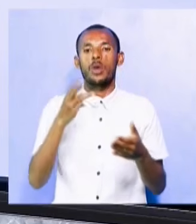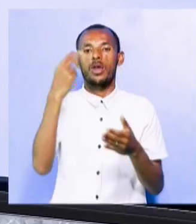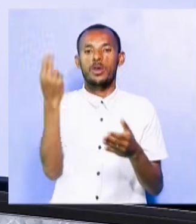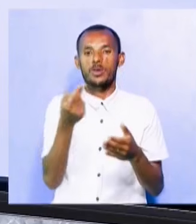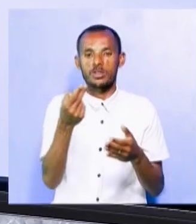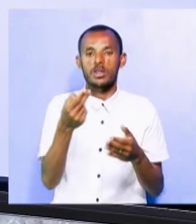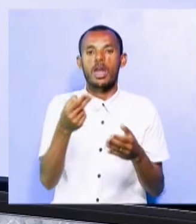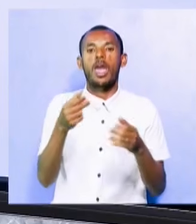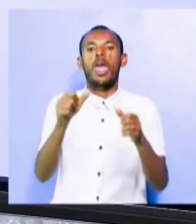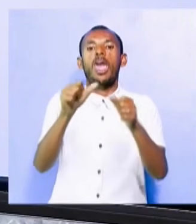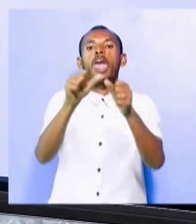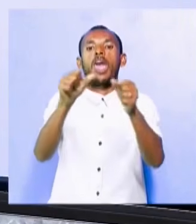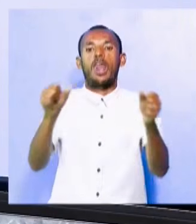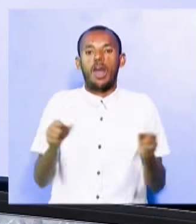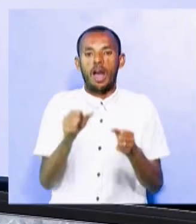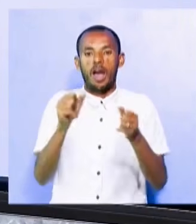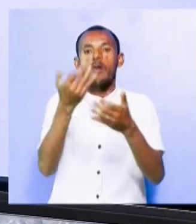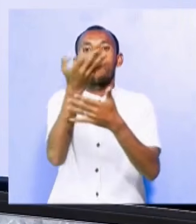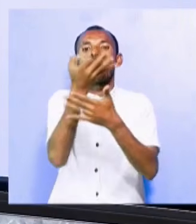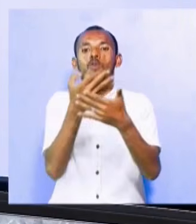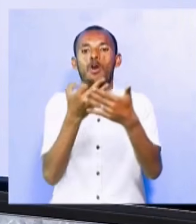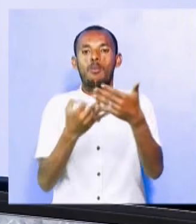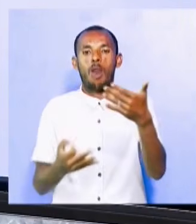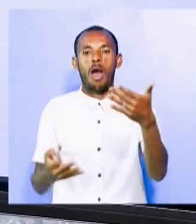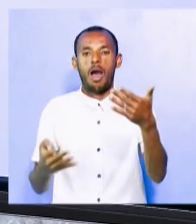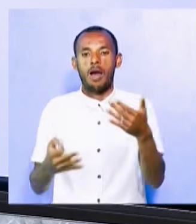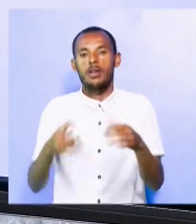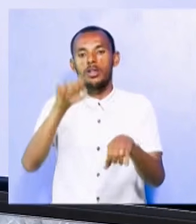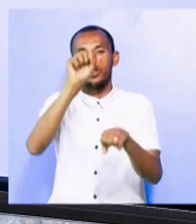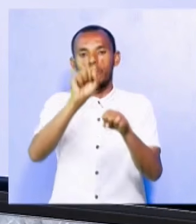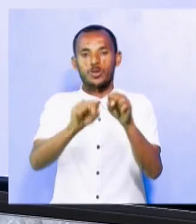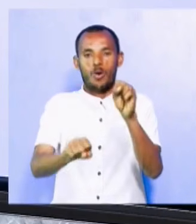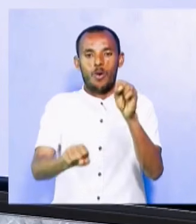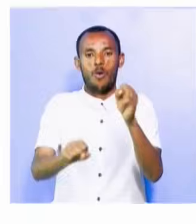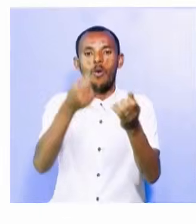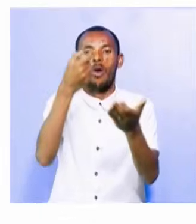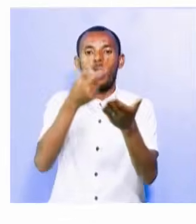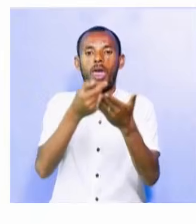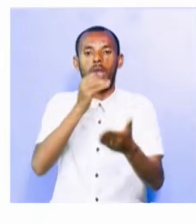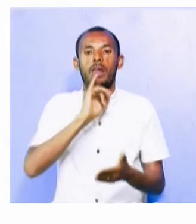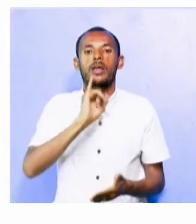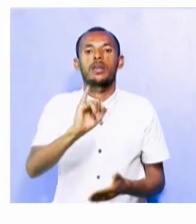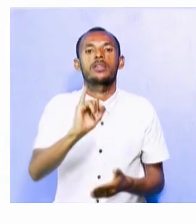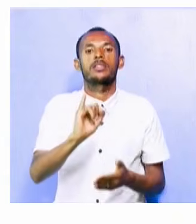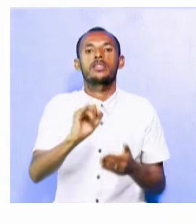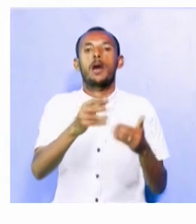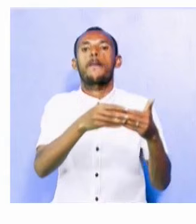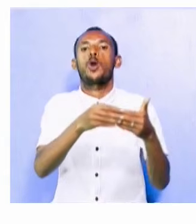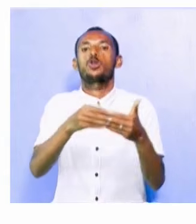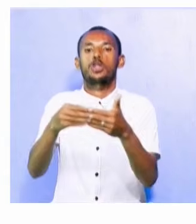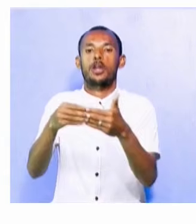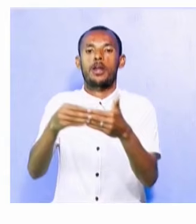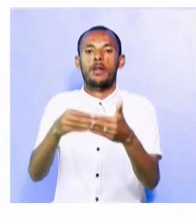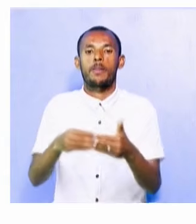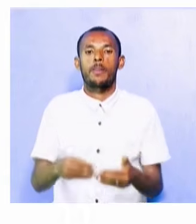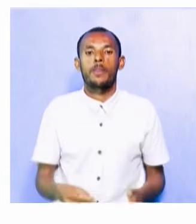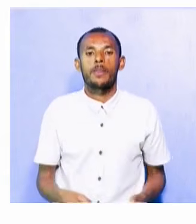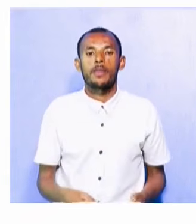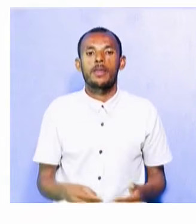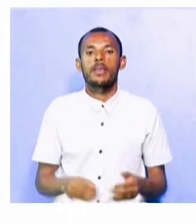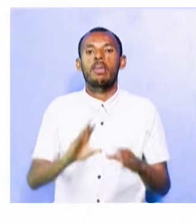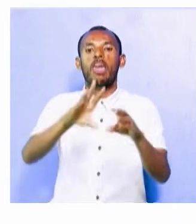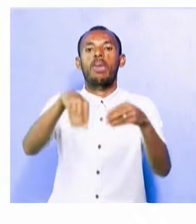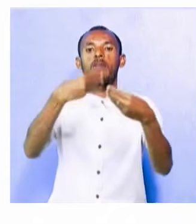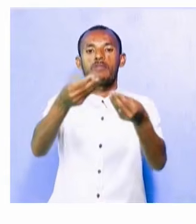the area formula here. Okay, so here is the procedure. Okay, what is